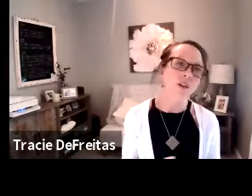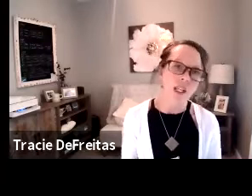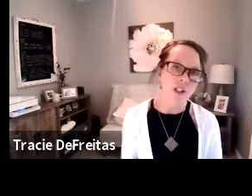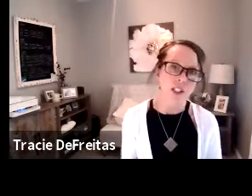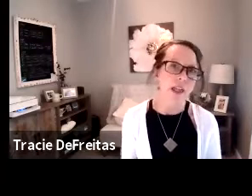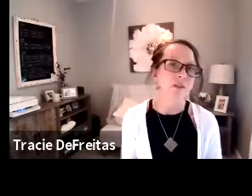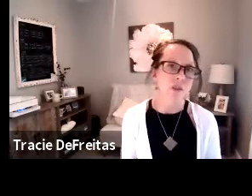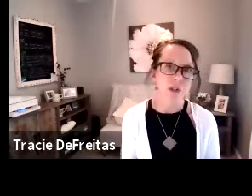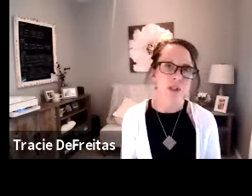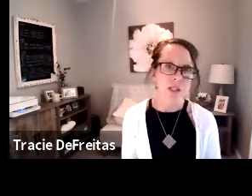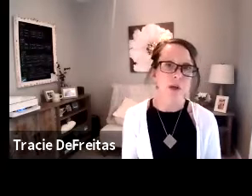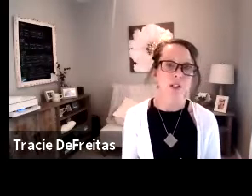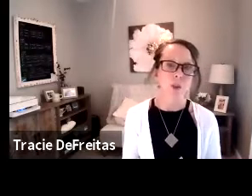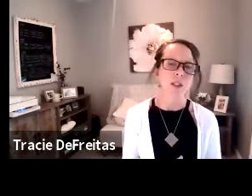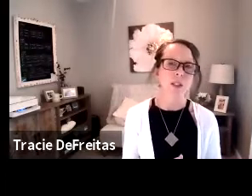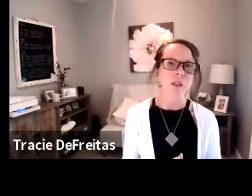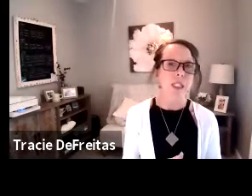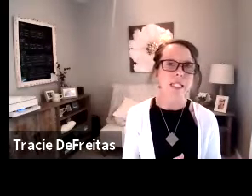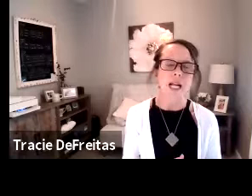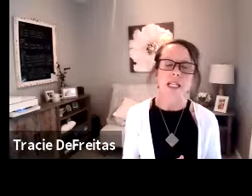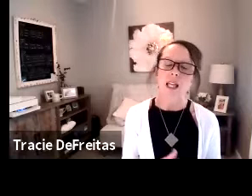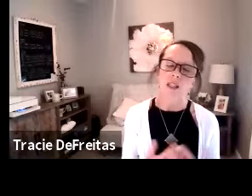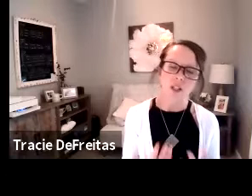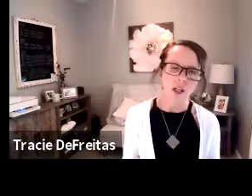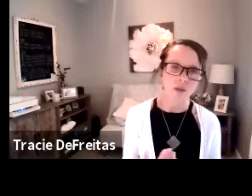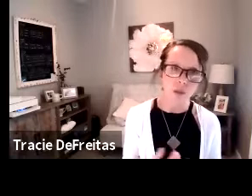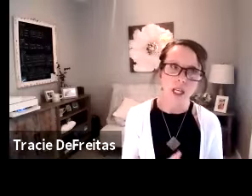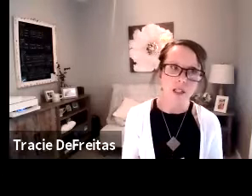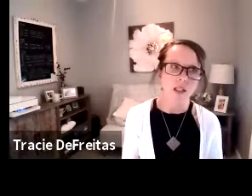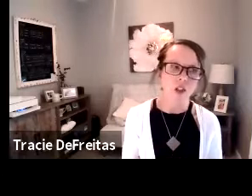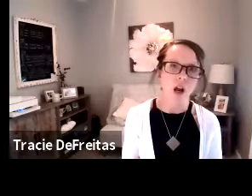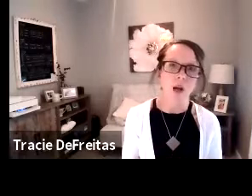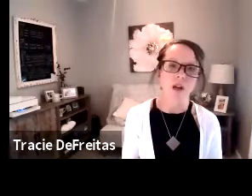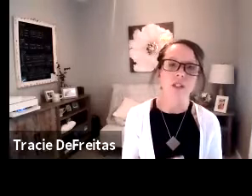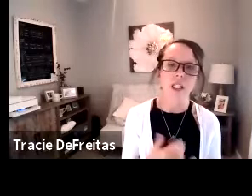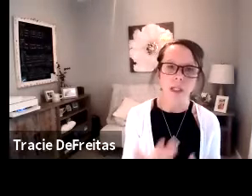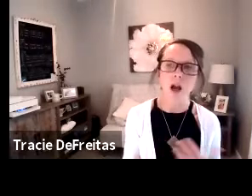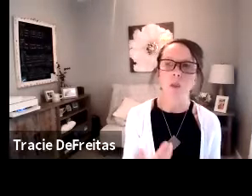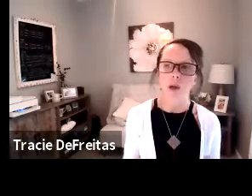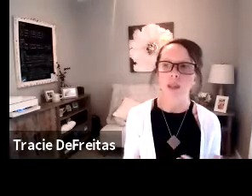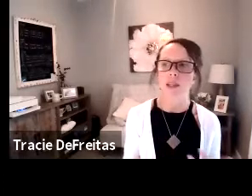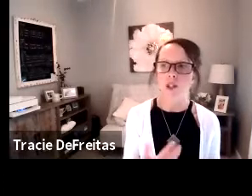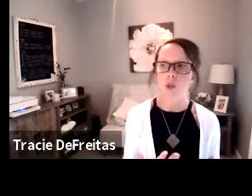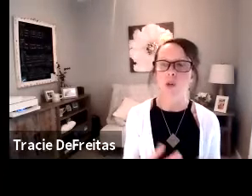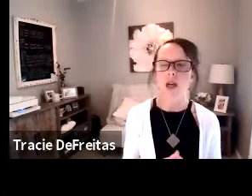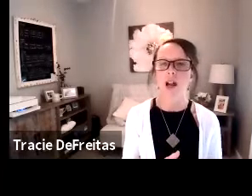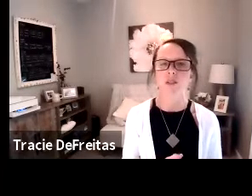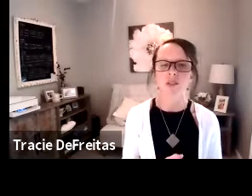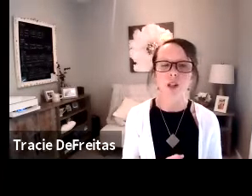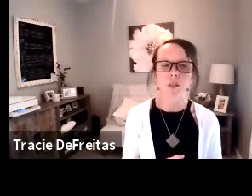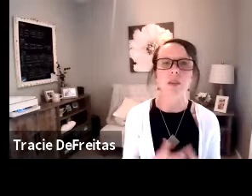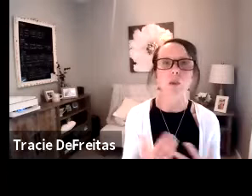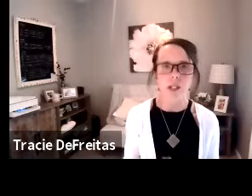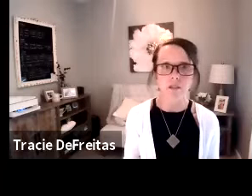is the federal agency that enforces the Americans with Disabilities Act. They've done a really excellent job of keeping up with the issues that